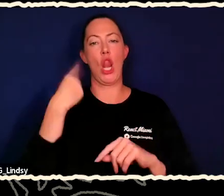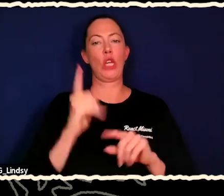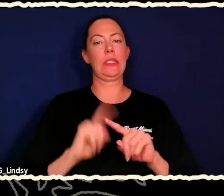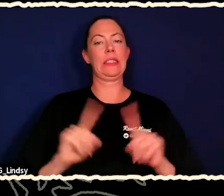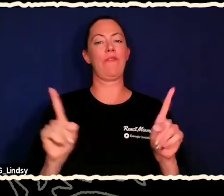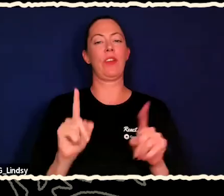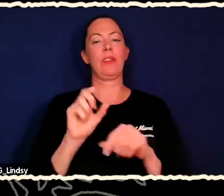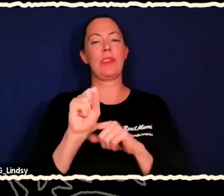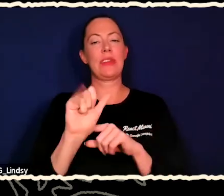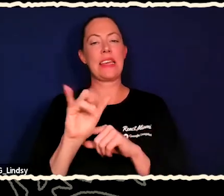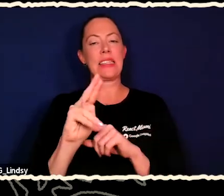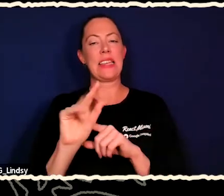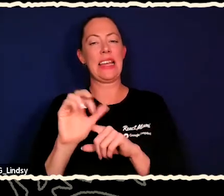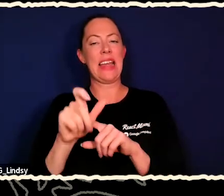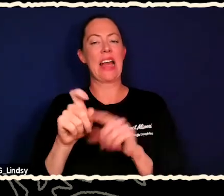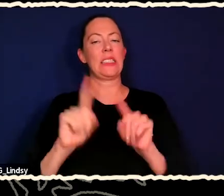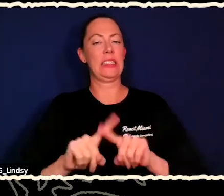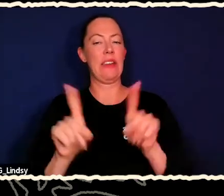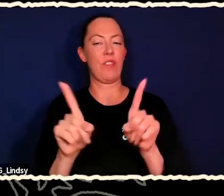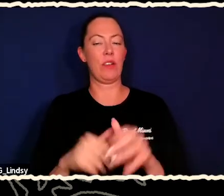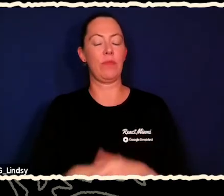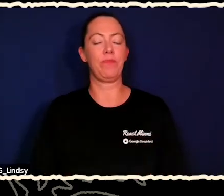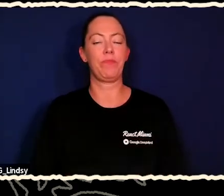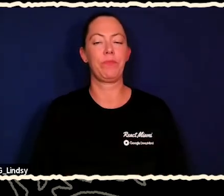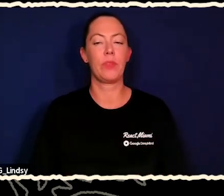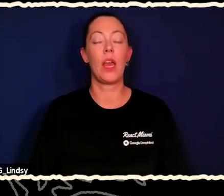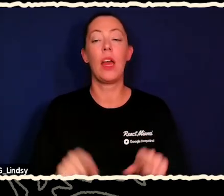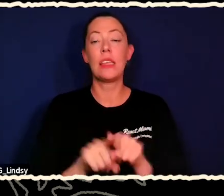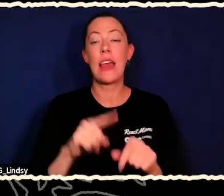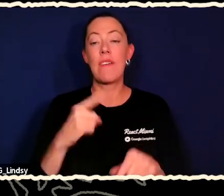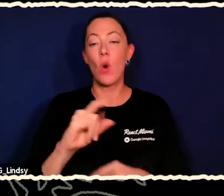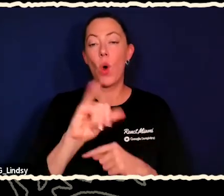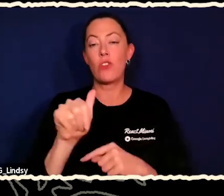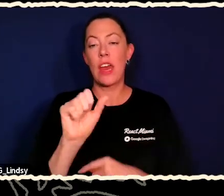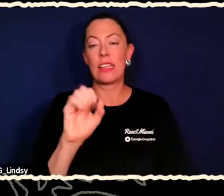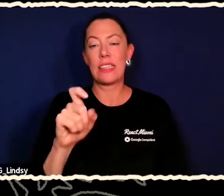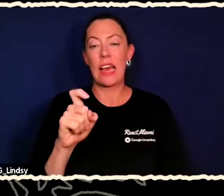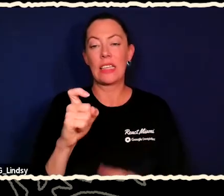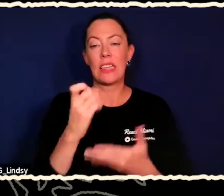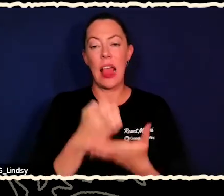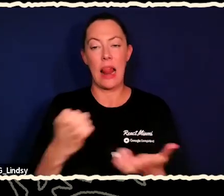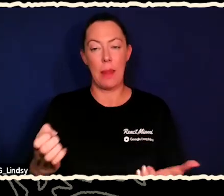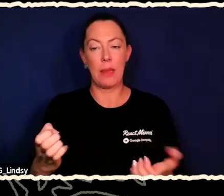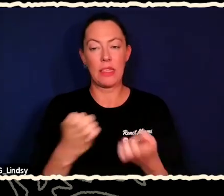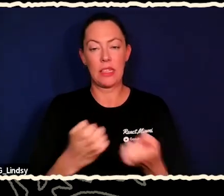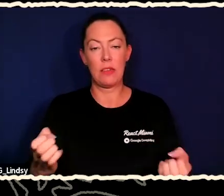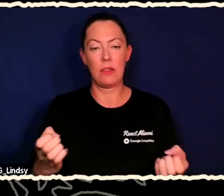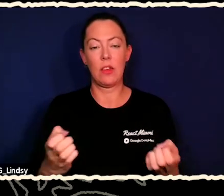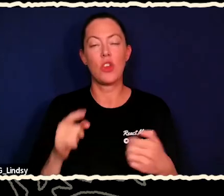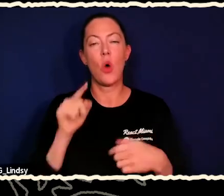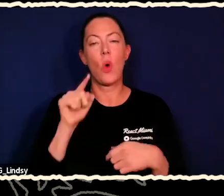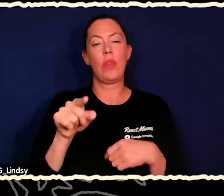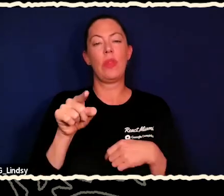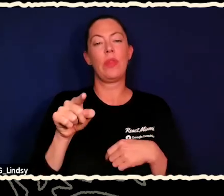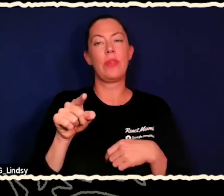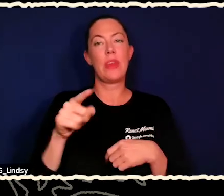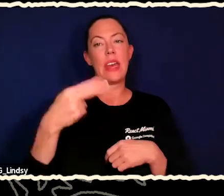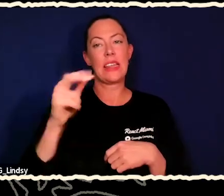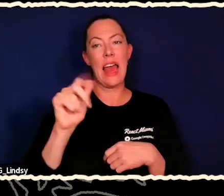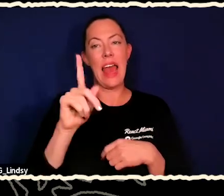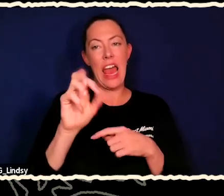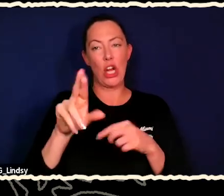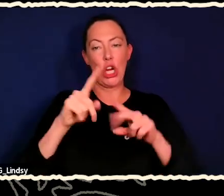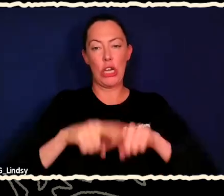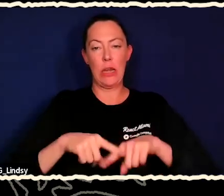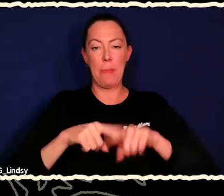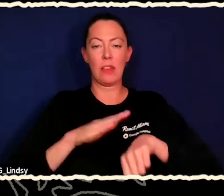Same idea for the JSX elements. In this case, this header depends on the name field. So we'll check the input for name. If